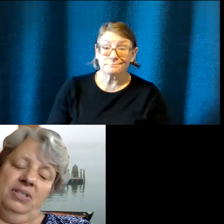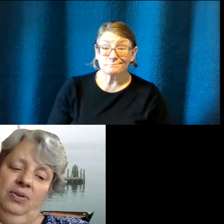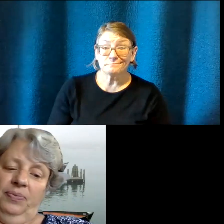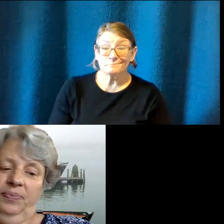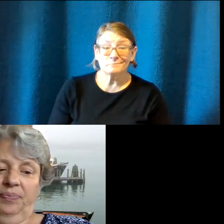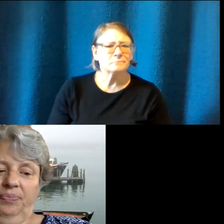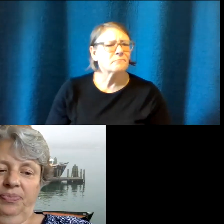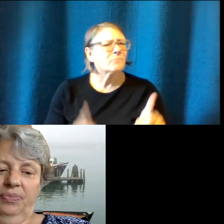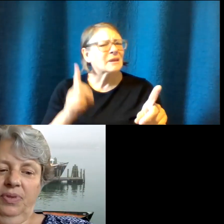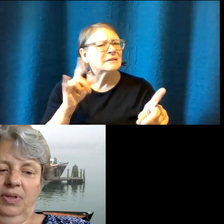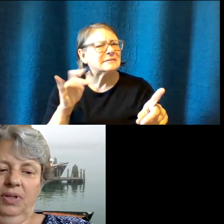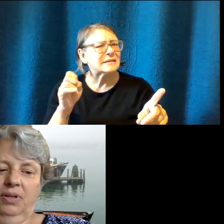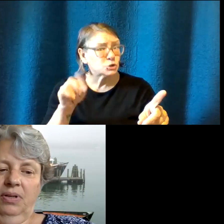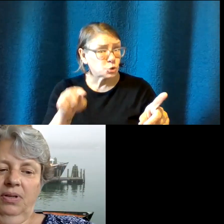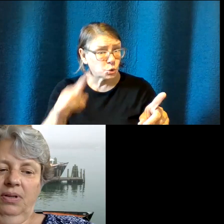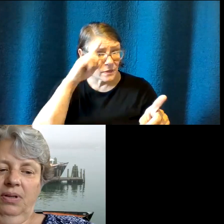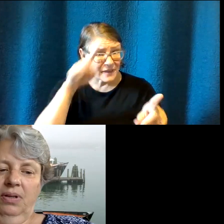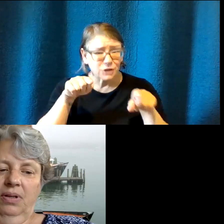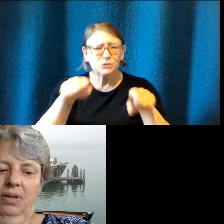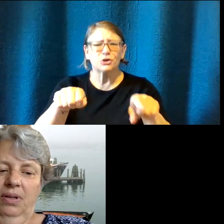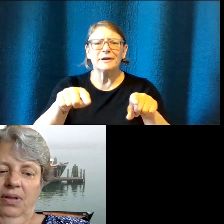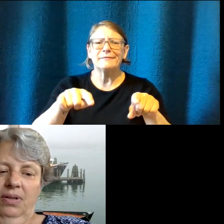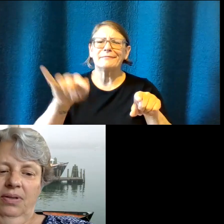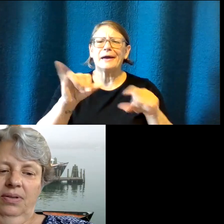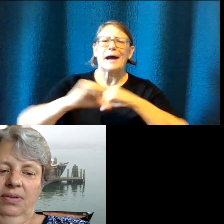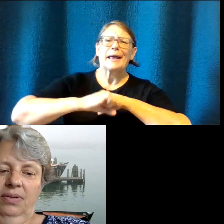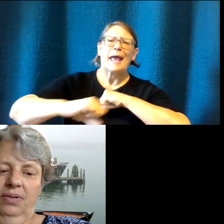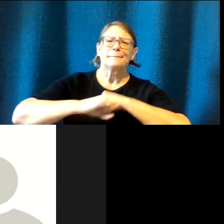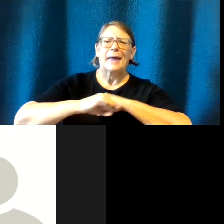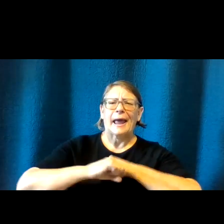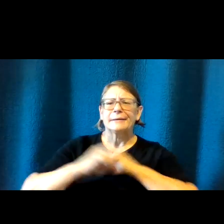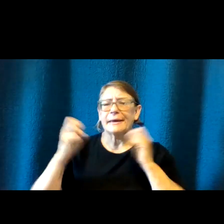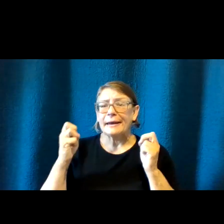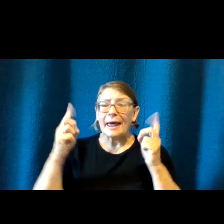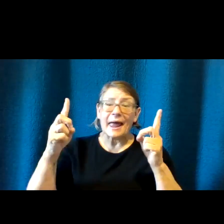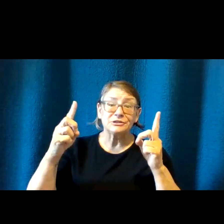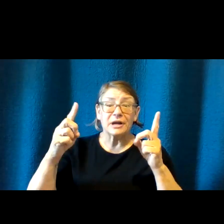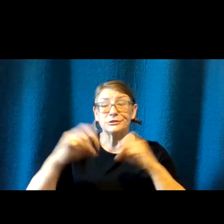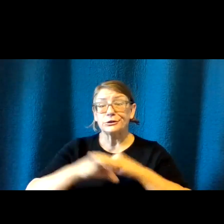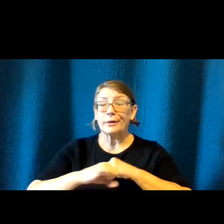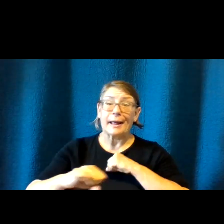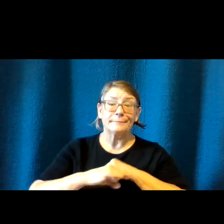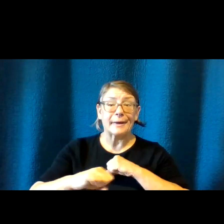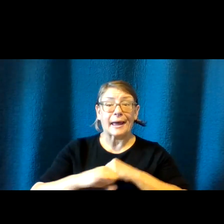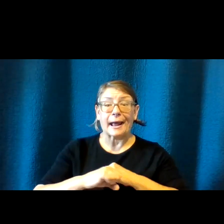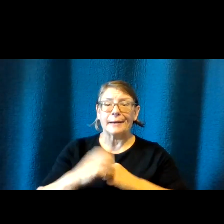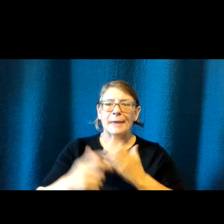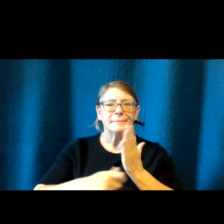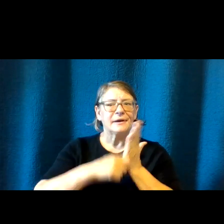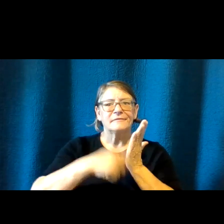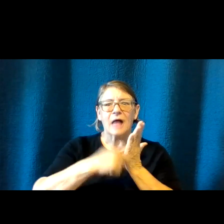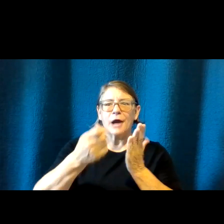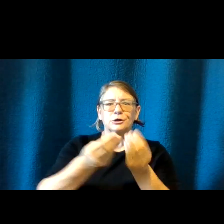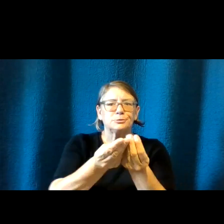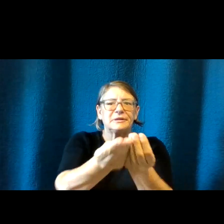Do you think doing some kind of a campaign, like a educational, I don't know, maybe a flyer or something that can be